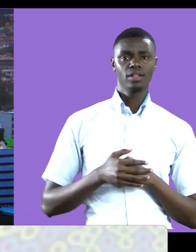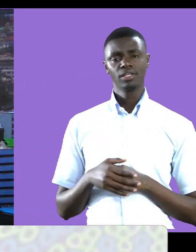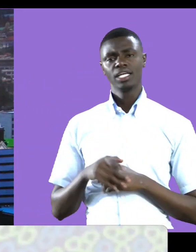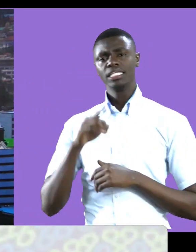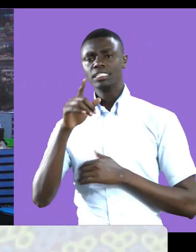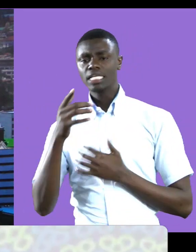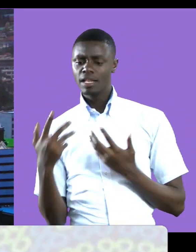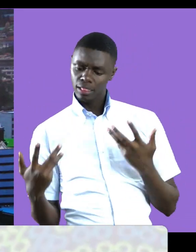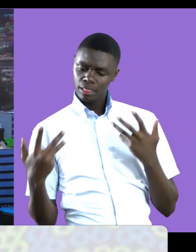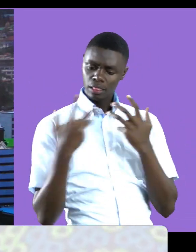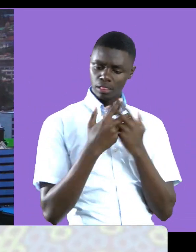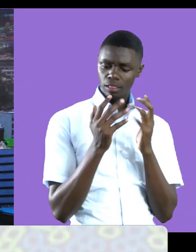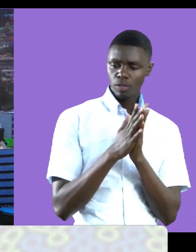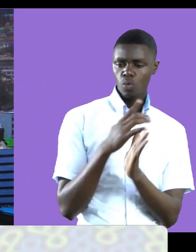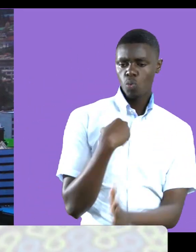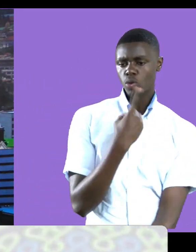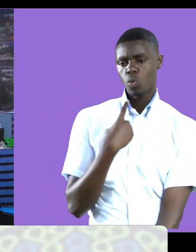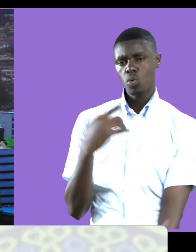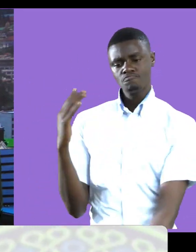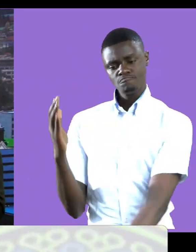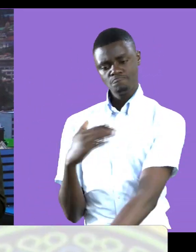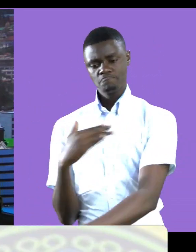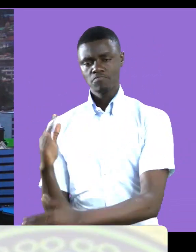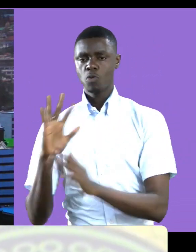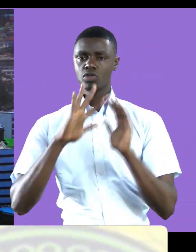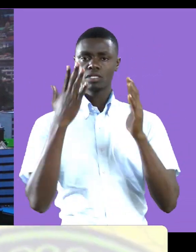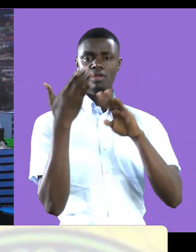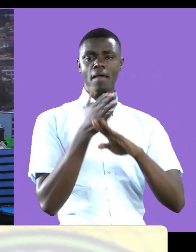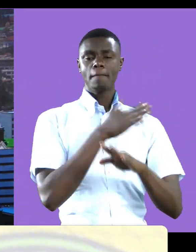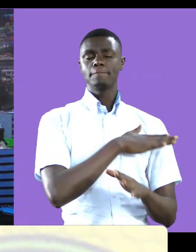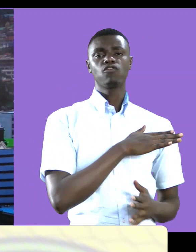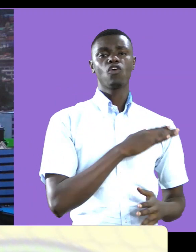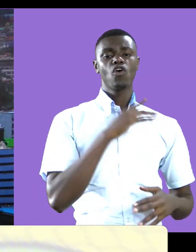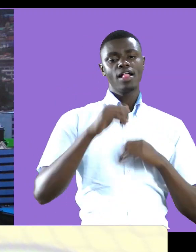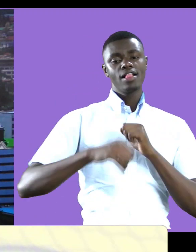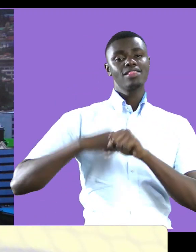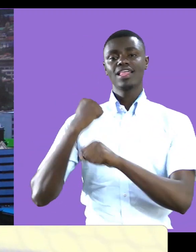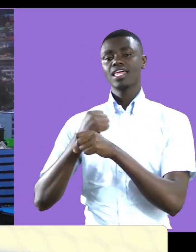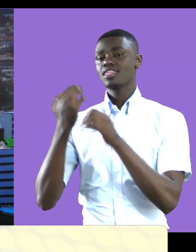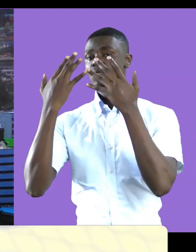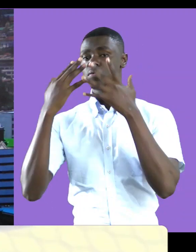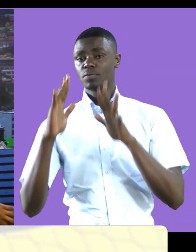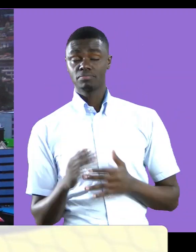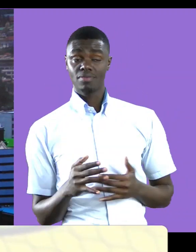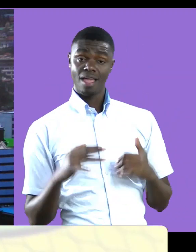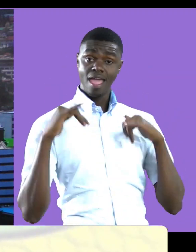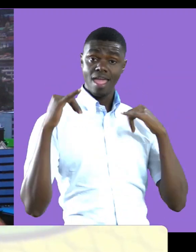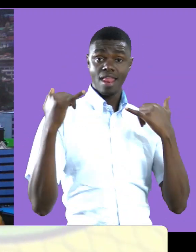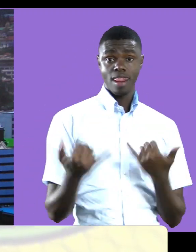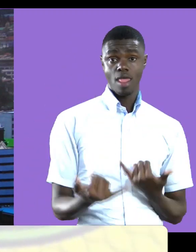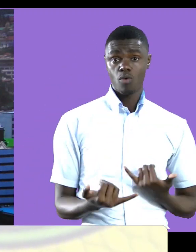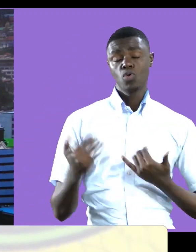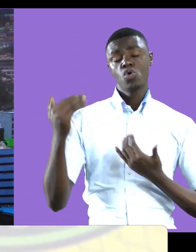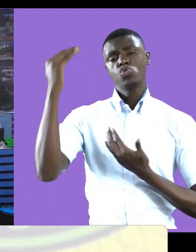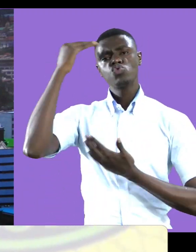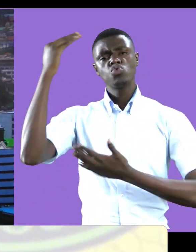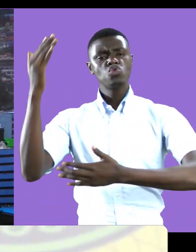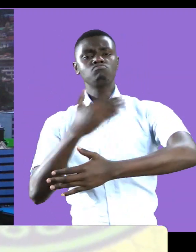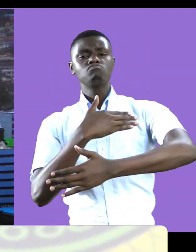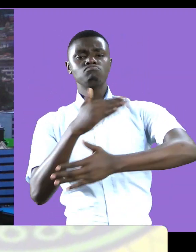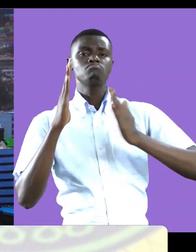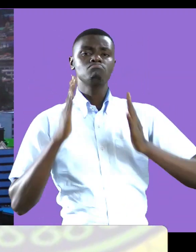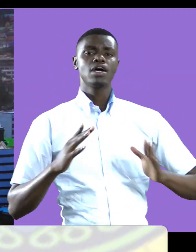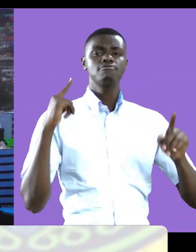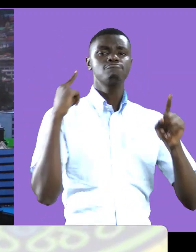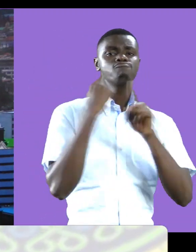Who is this artist you think we are celebrating before the year comes to an end? Amanda so, say, Mrajoma, artist Kadami to a bigger previously. I'm